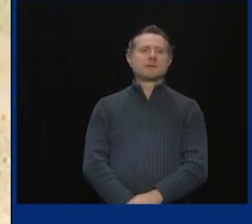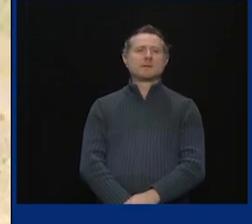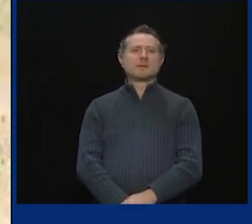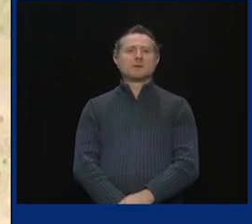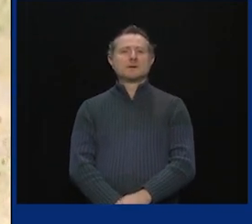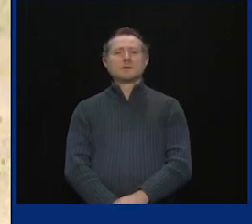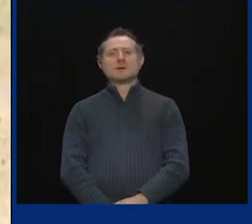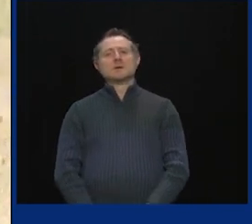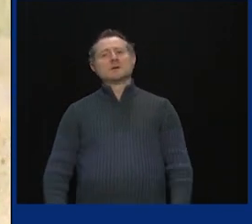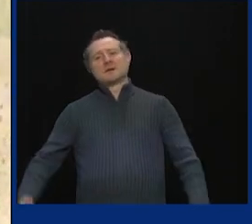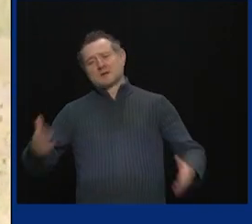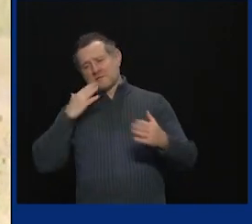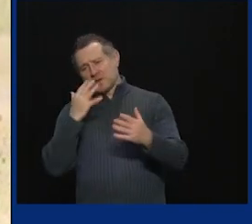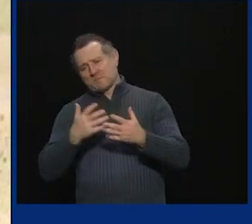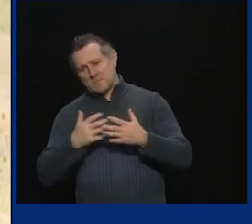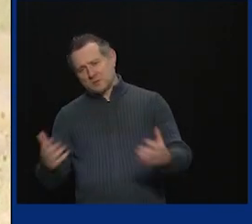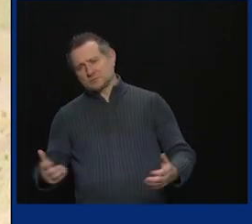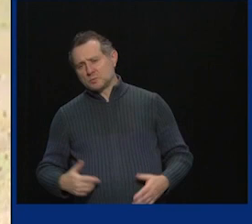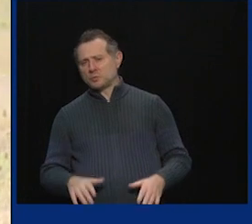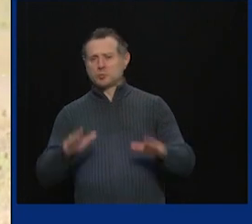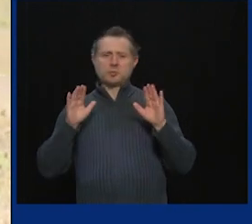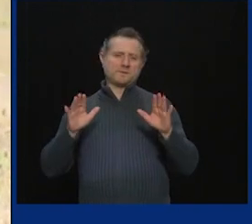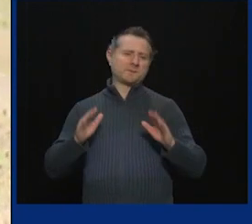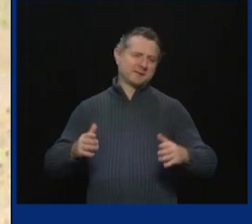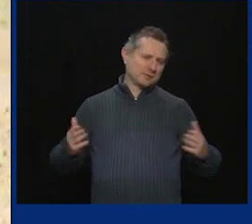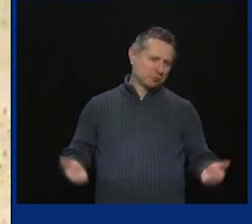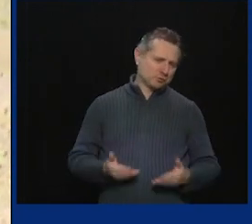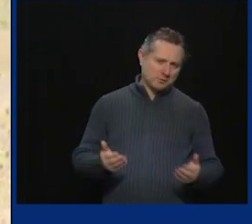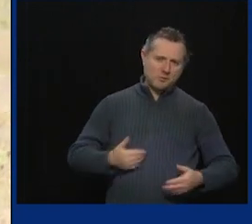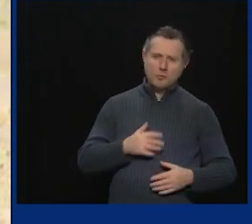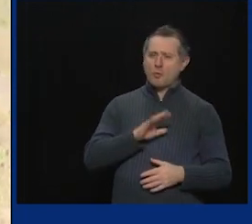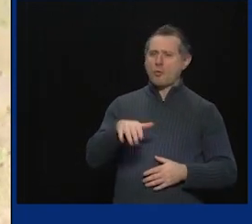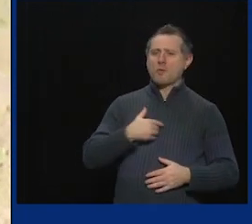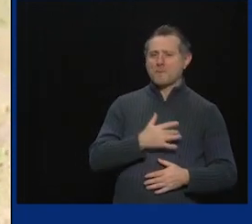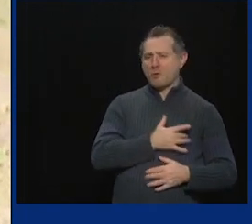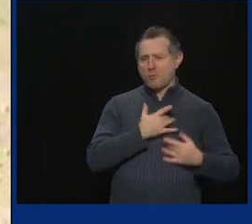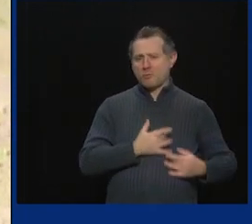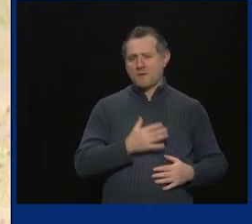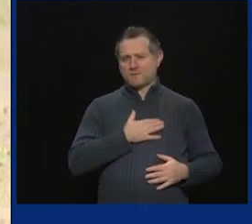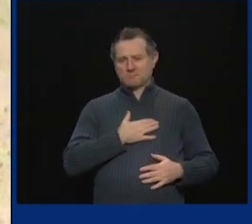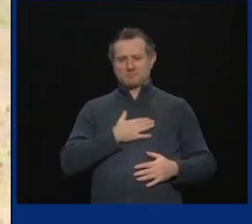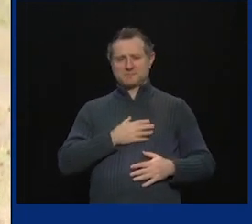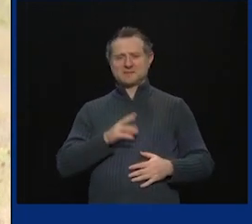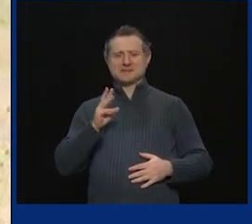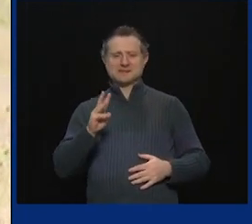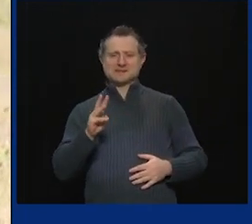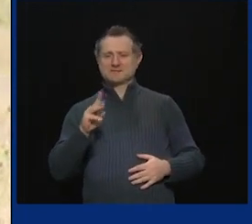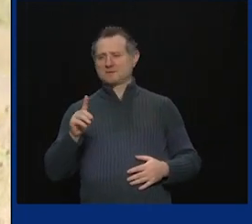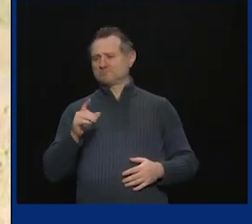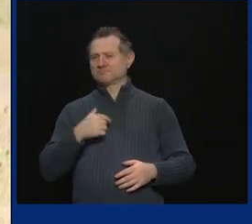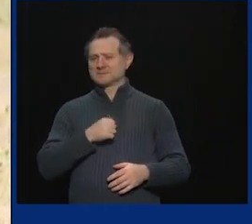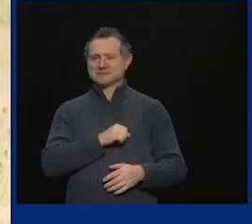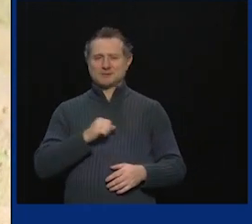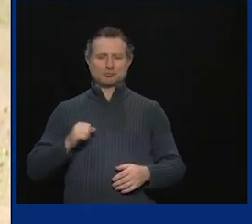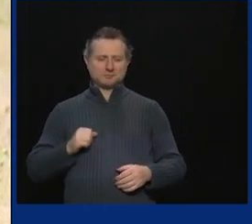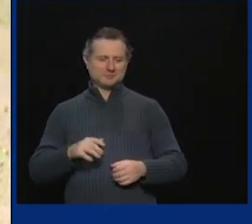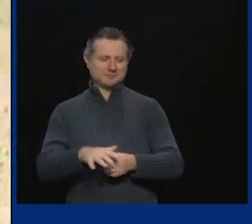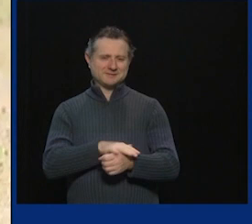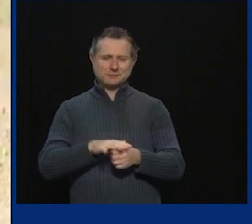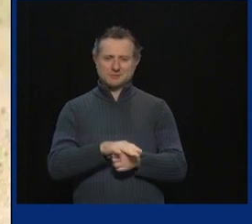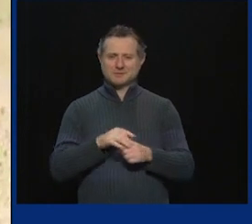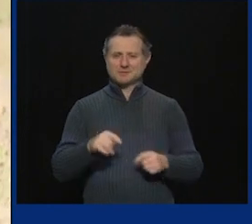Thank you very much. It is wonderful to be here in the heart of the 61st Senate District, Genesee County. Thank you to Governor